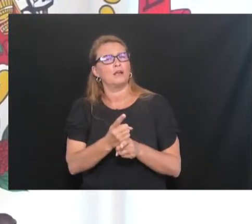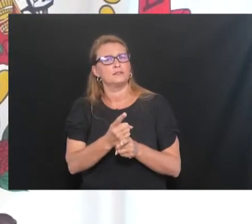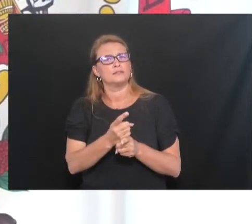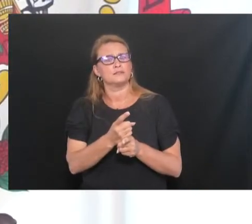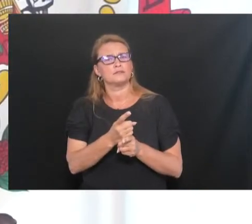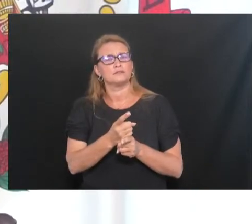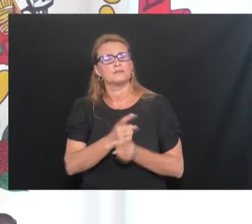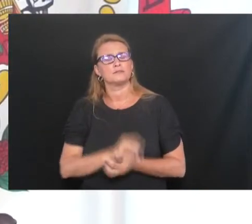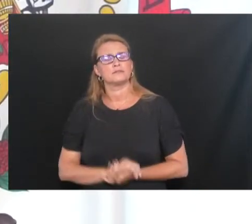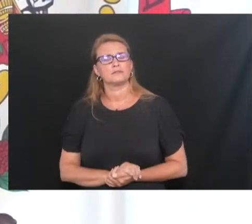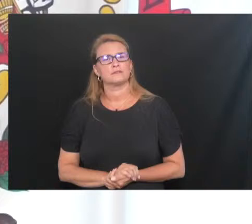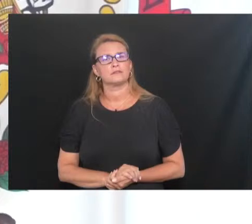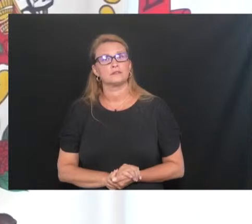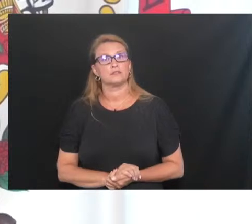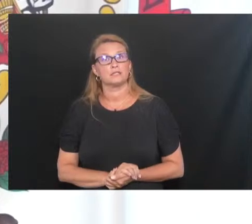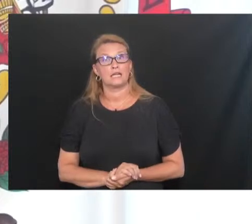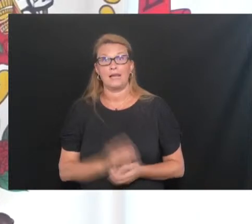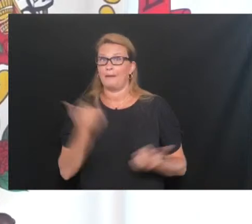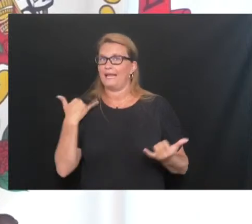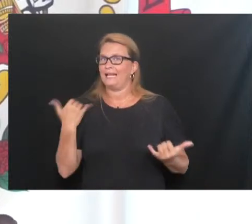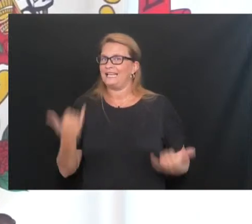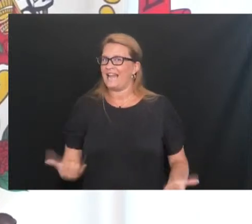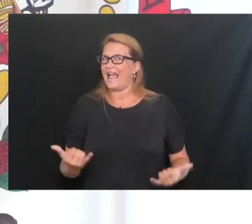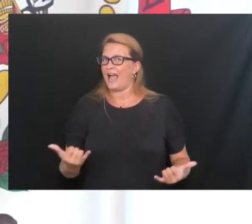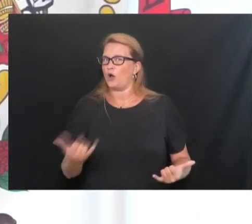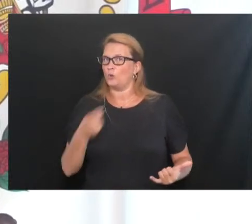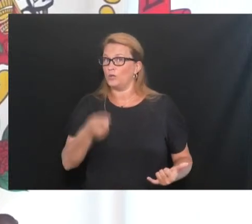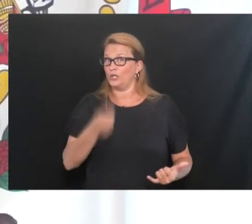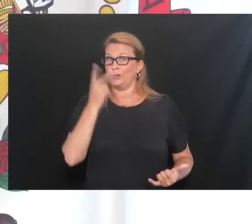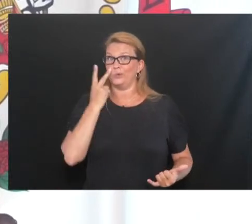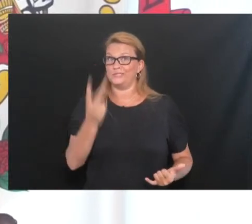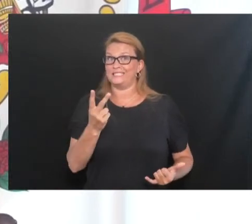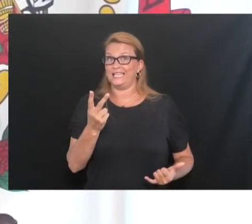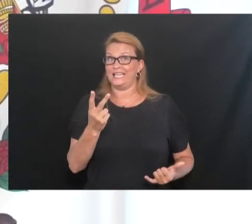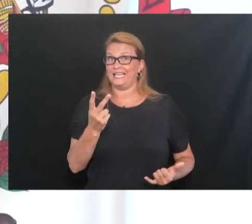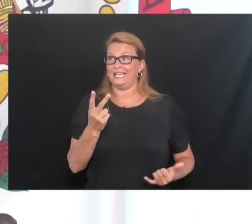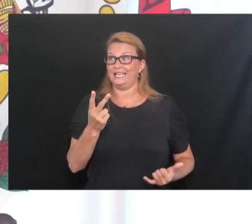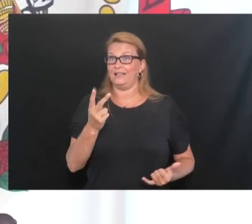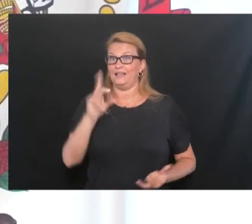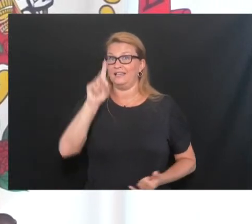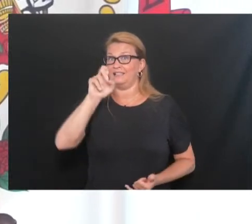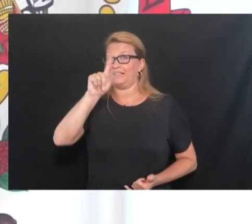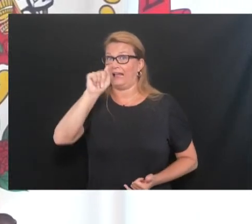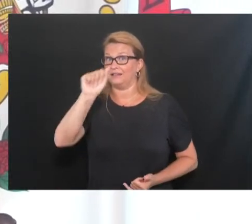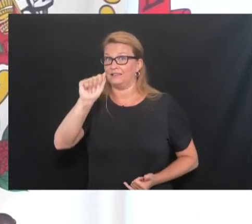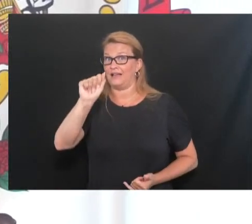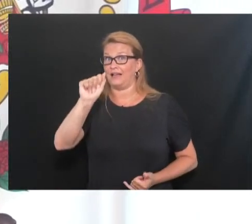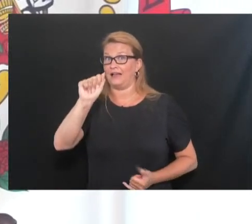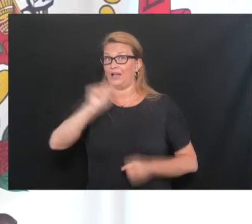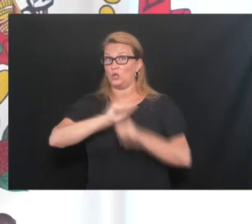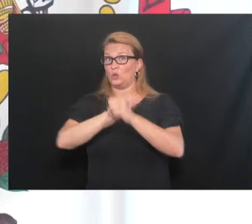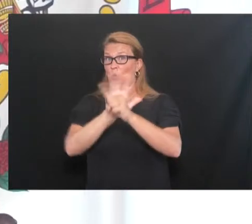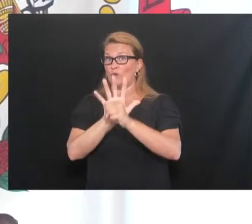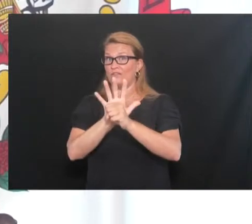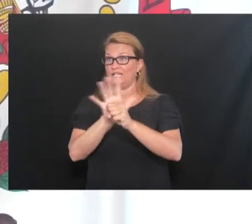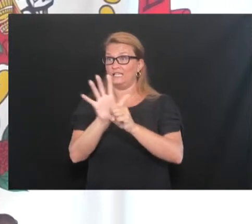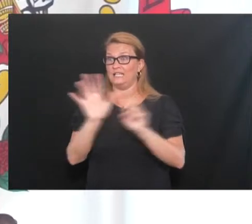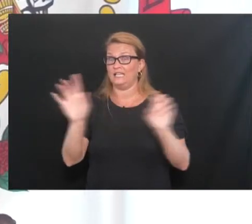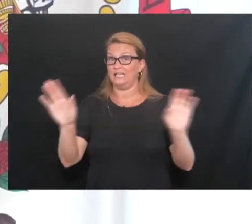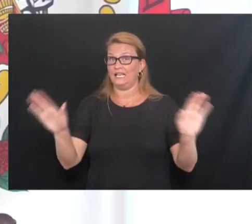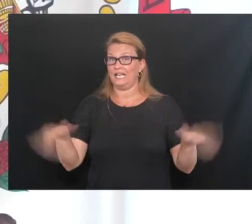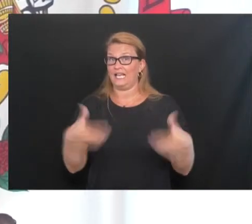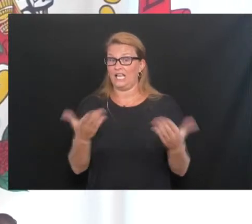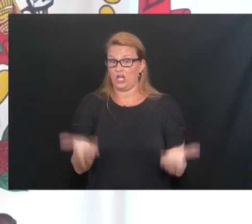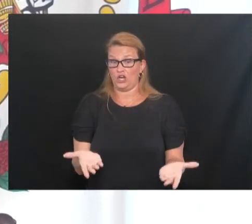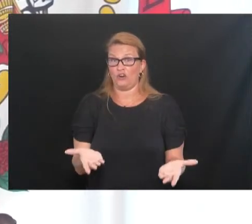that. But all of a sudden, when you see an enemy on the horizon, you absolutely go back and double